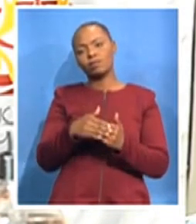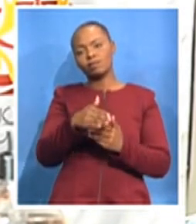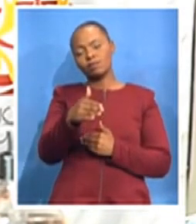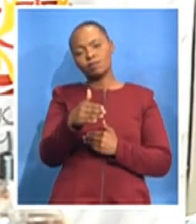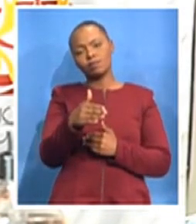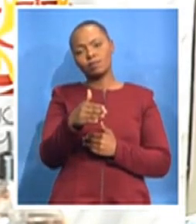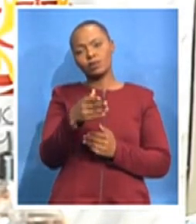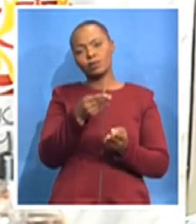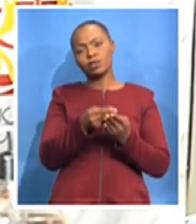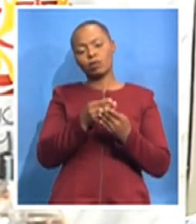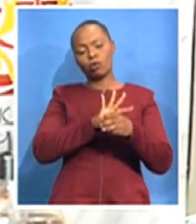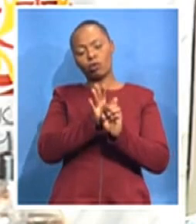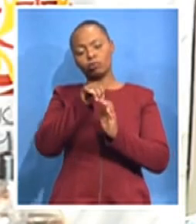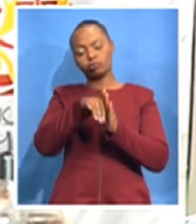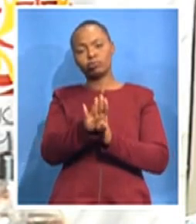in.